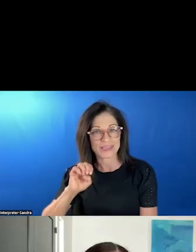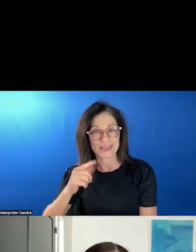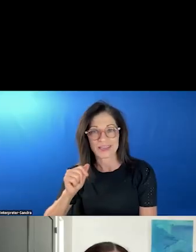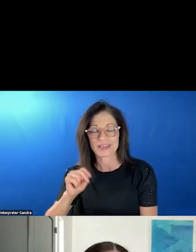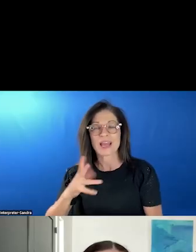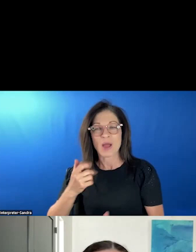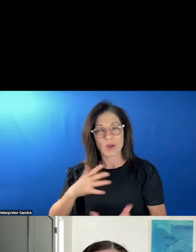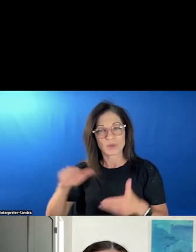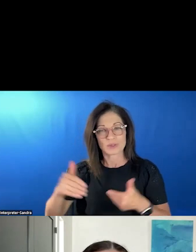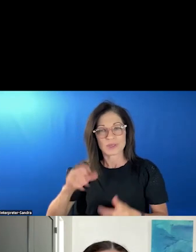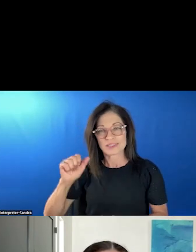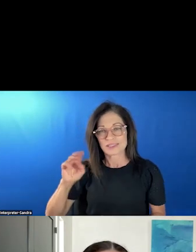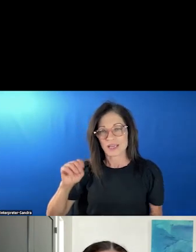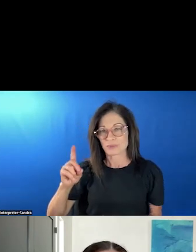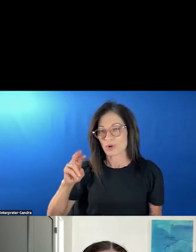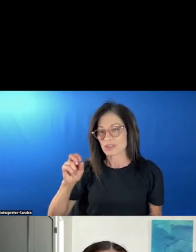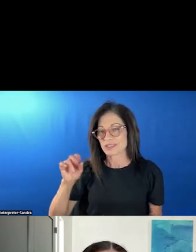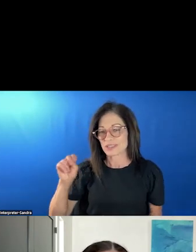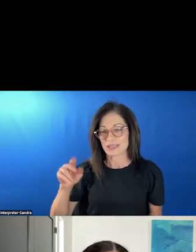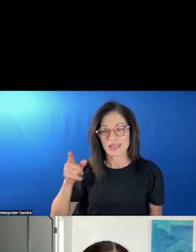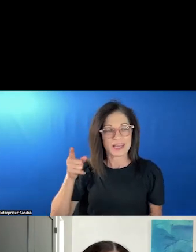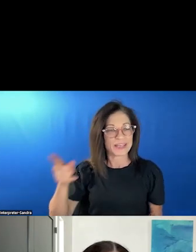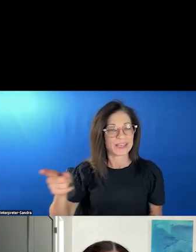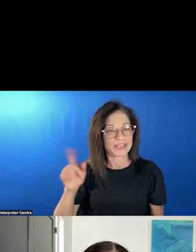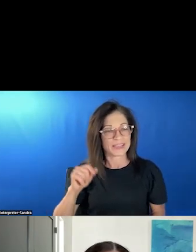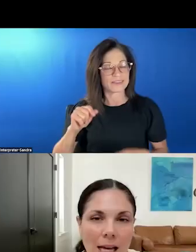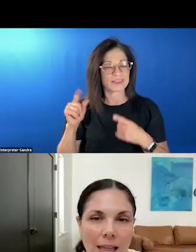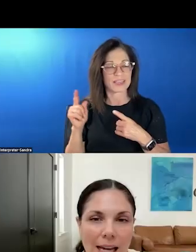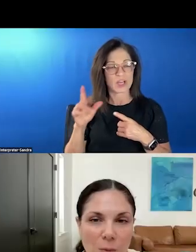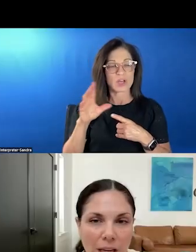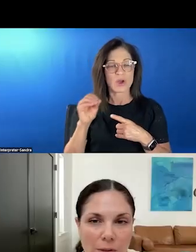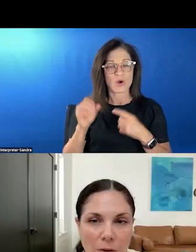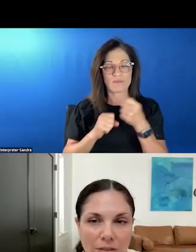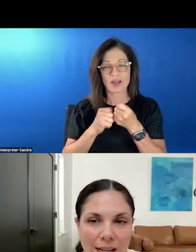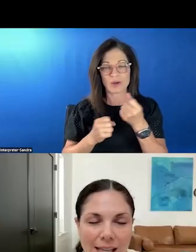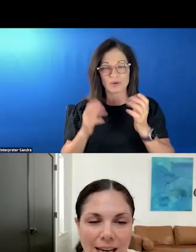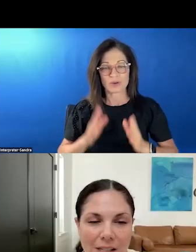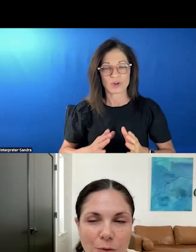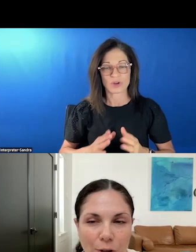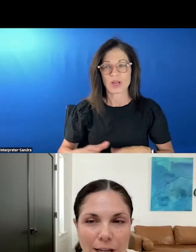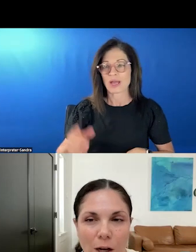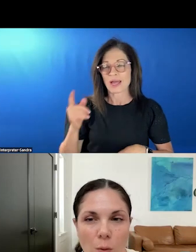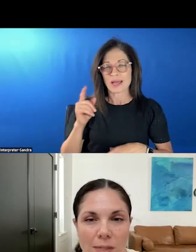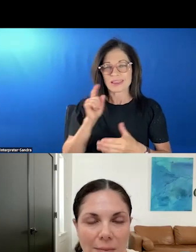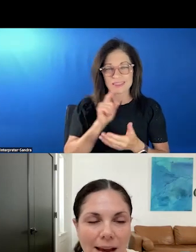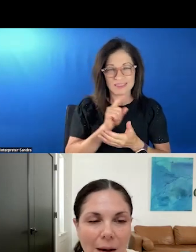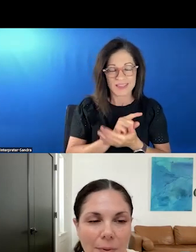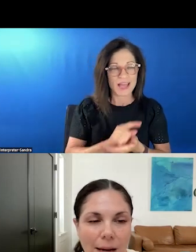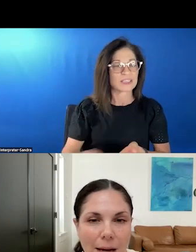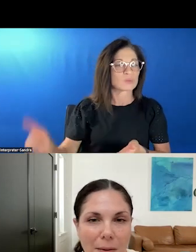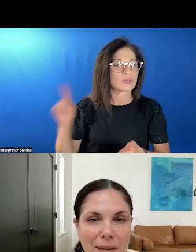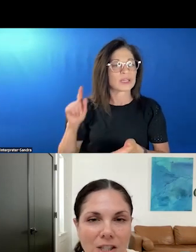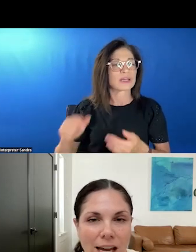Sam Dorison, who's Reflex AI's CEO and co-founder. Last week, I was on Reflex AI's free home team